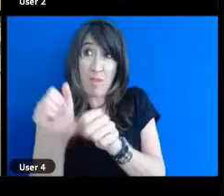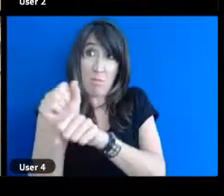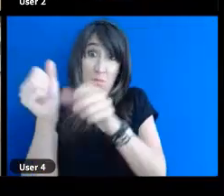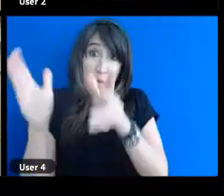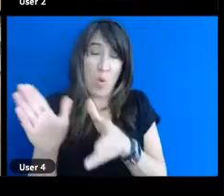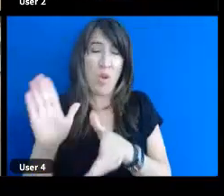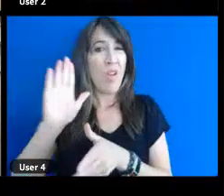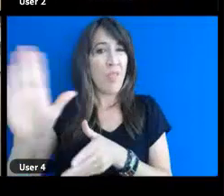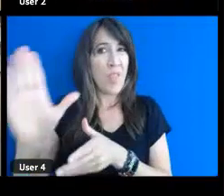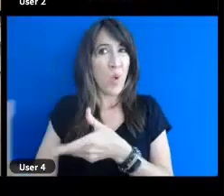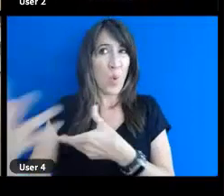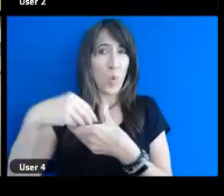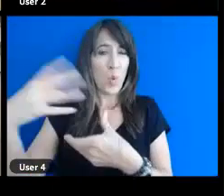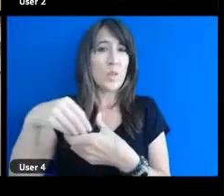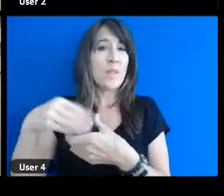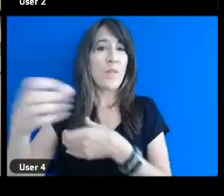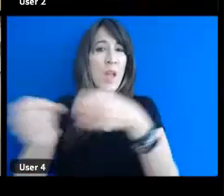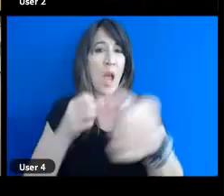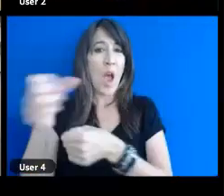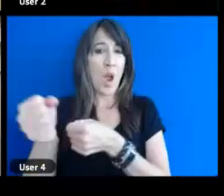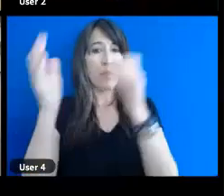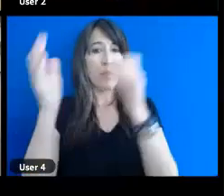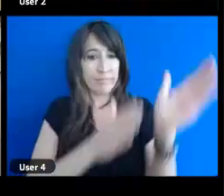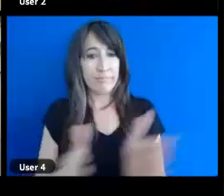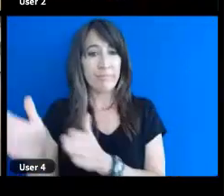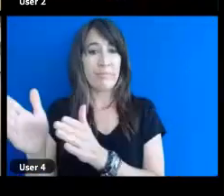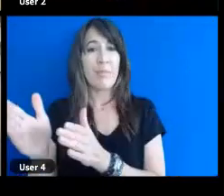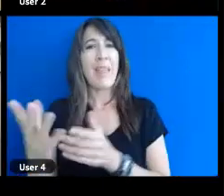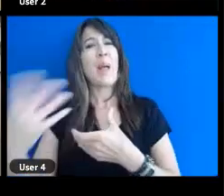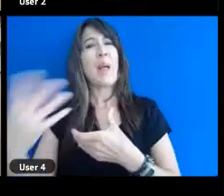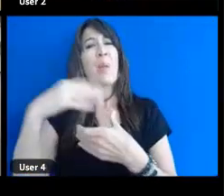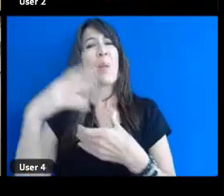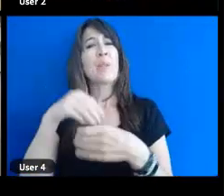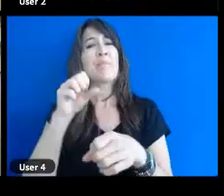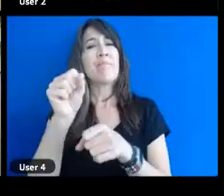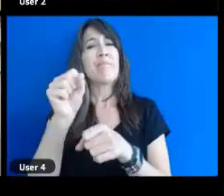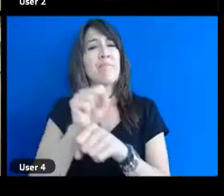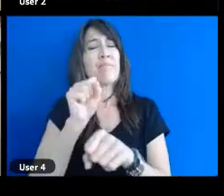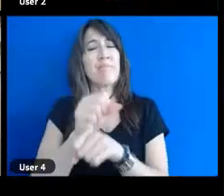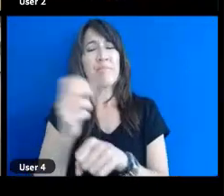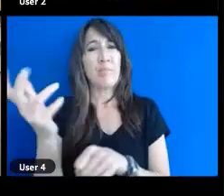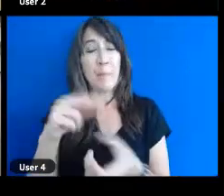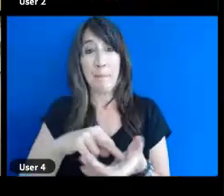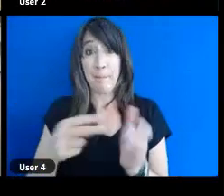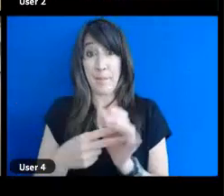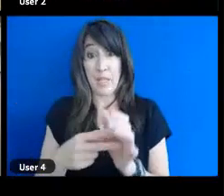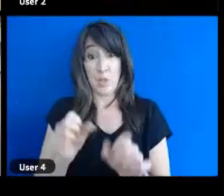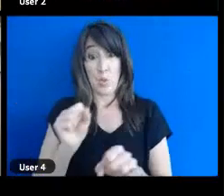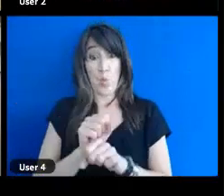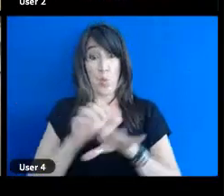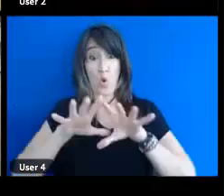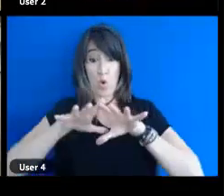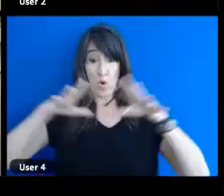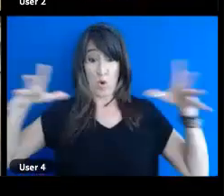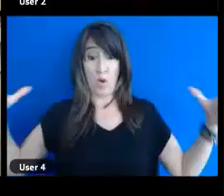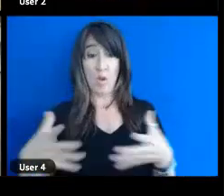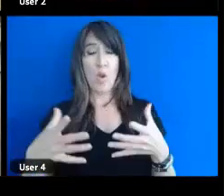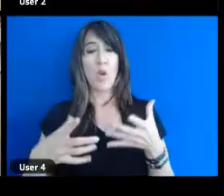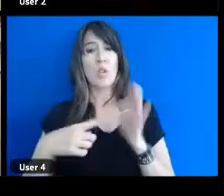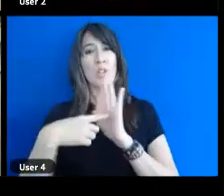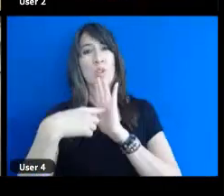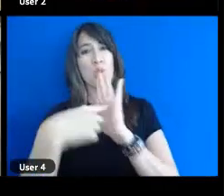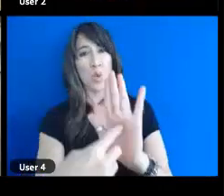had in working with employers on their inclusive hiring initiatives. So what is inclusive employment? Well, it's really